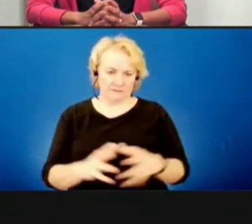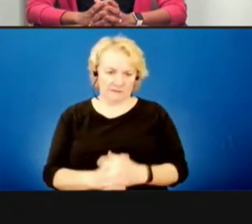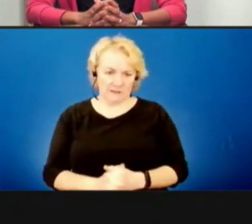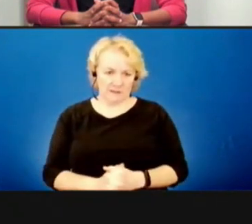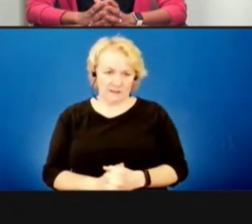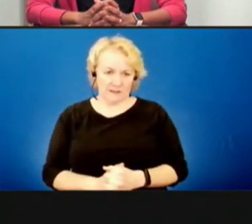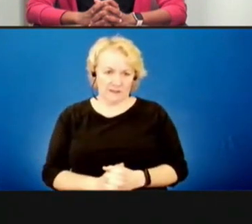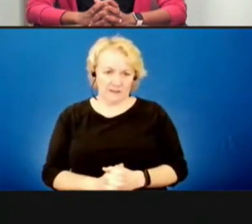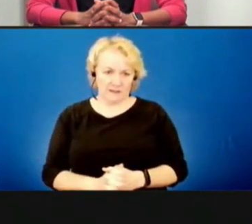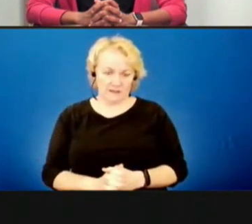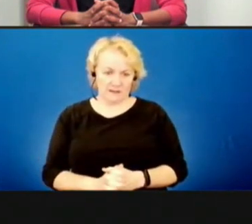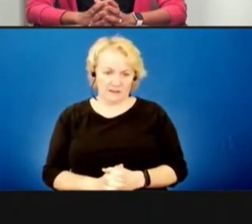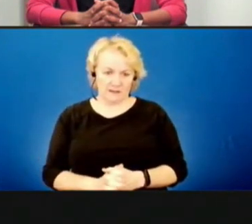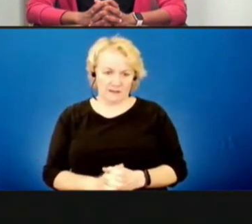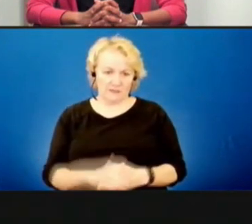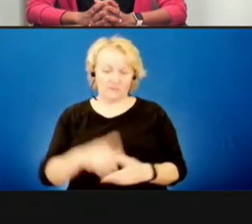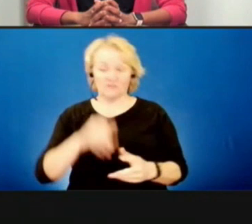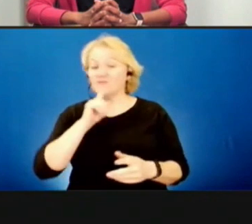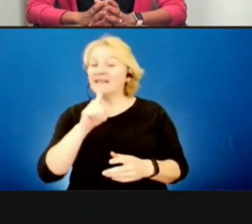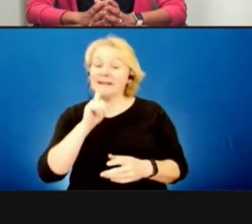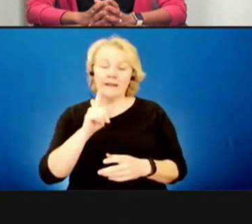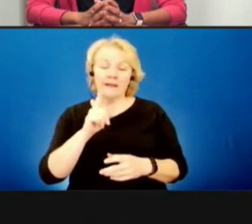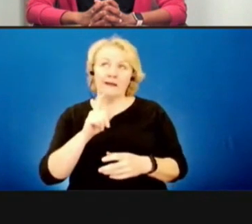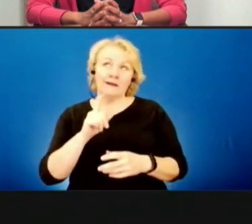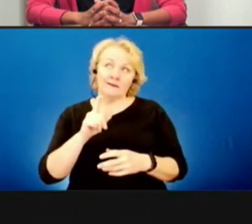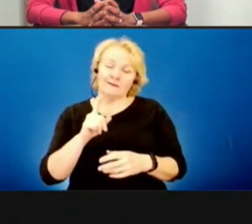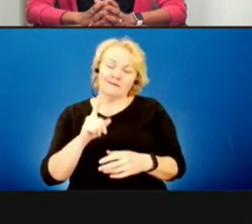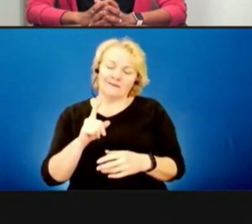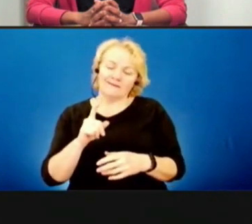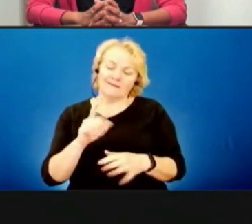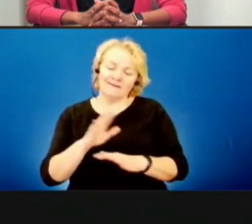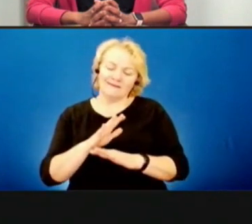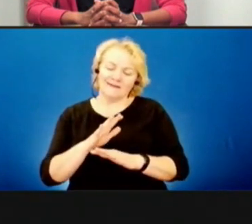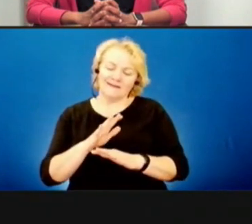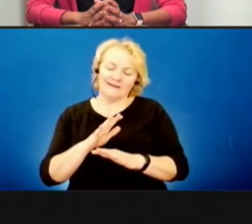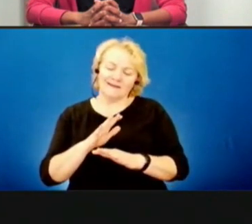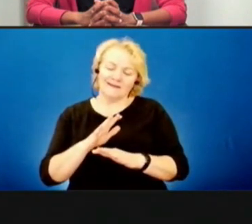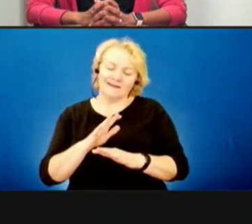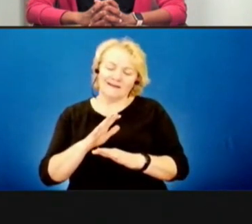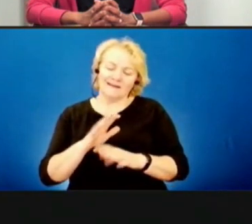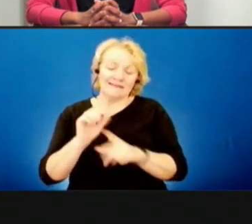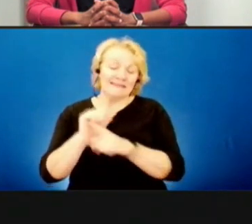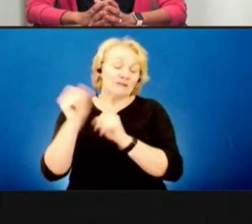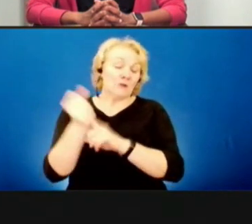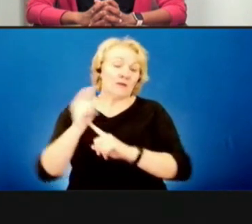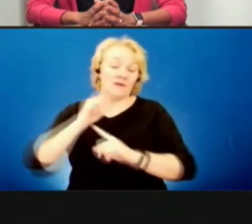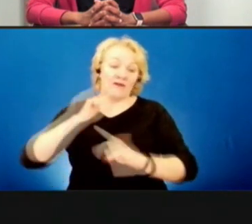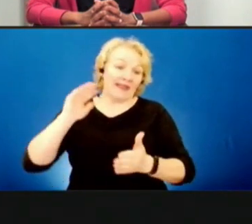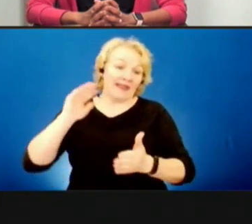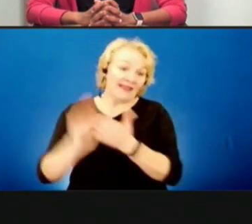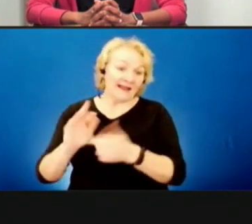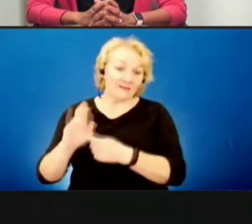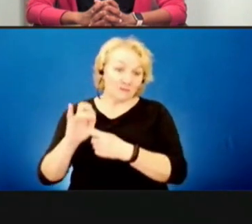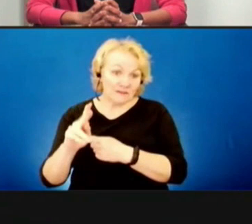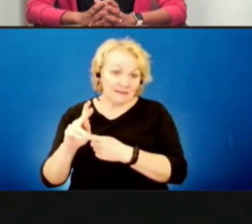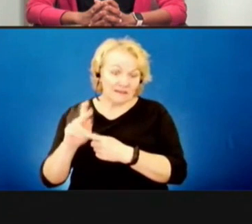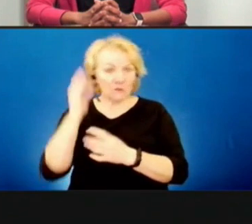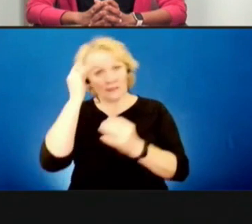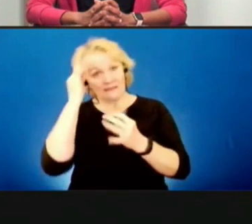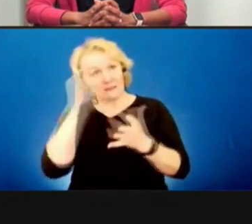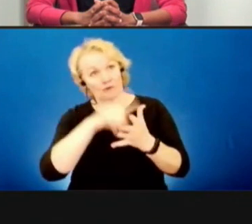But the least risky scenario is going to be one where those things are taken into account,